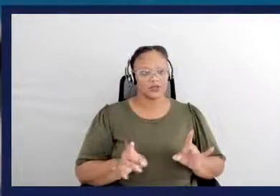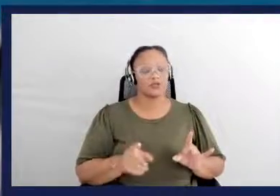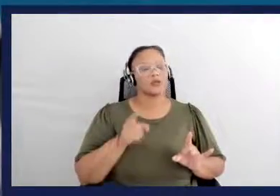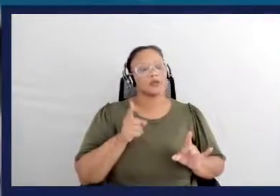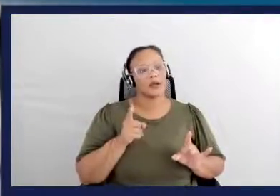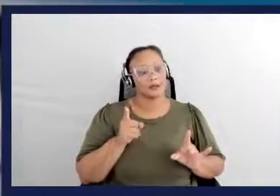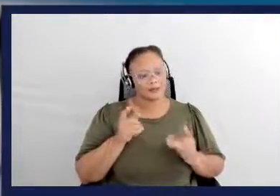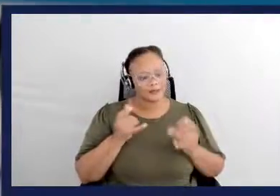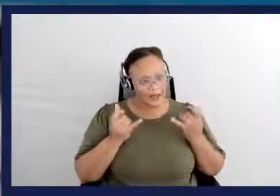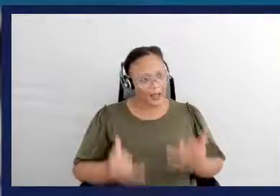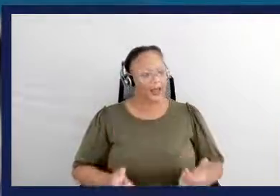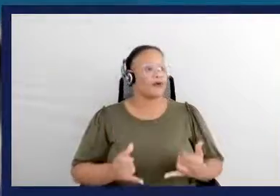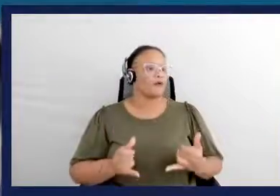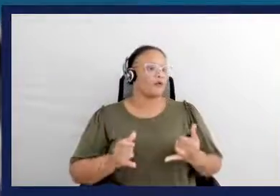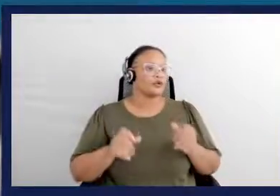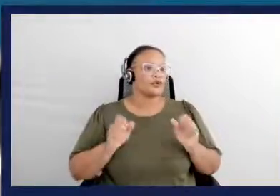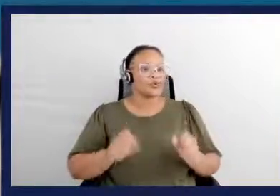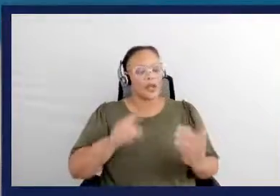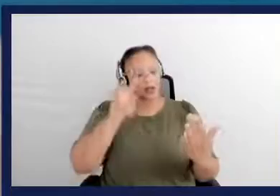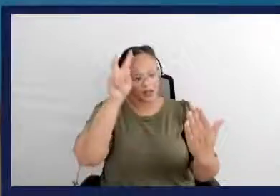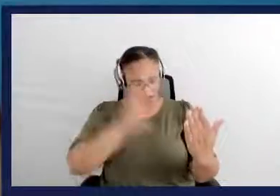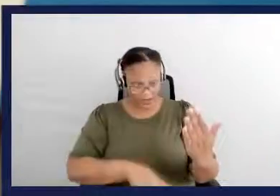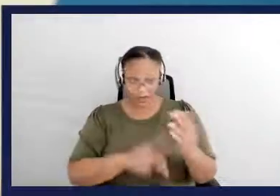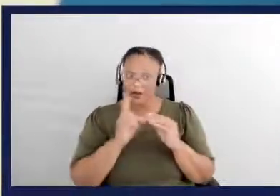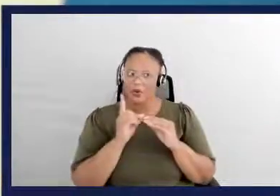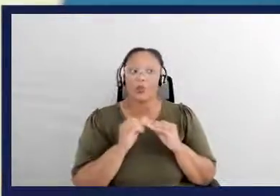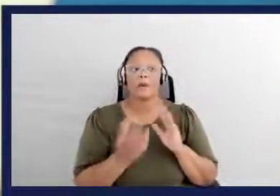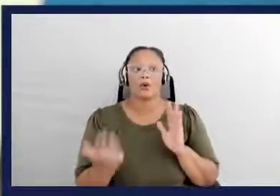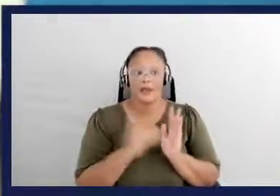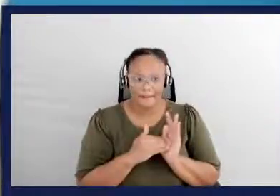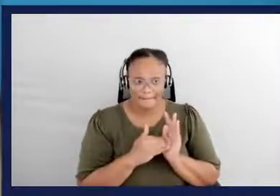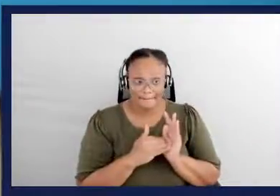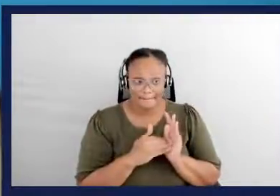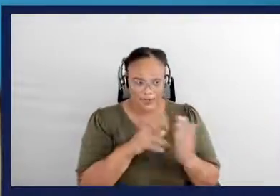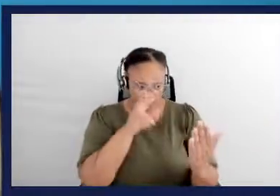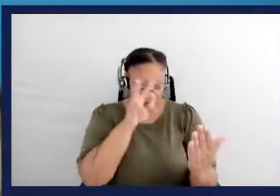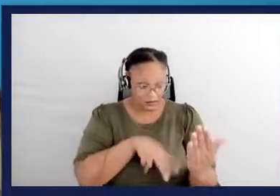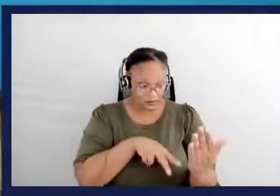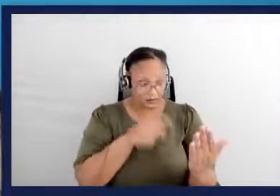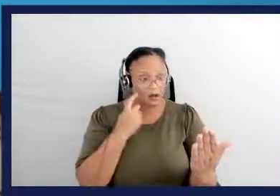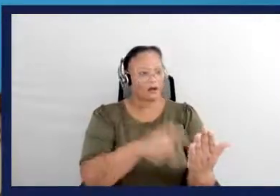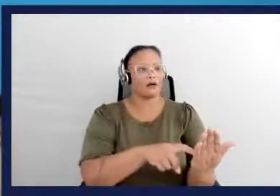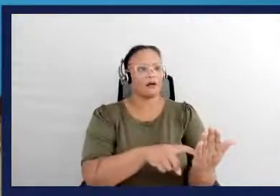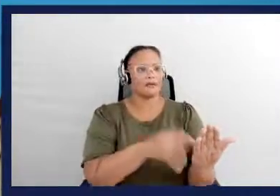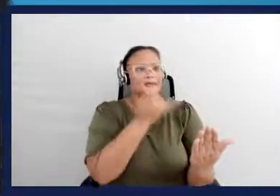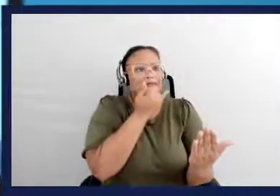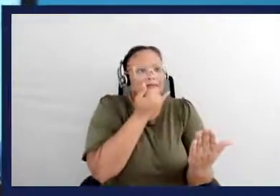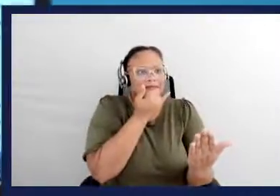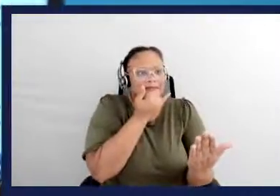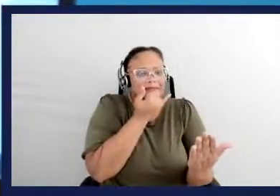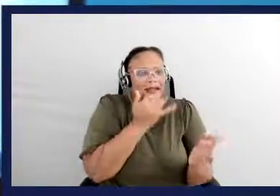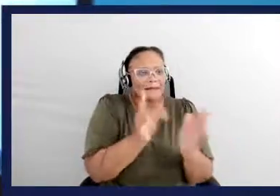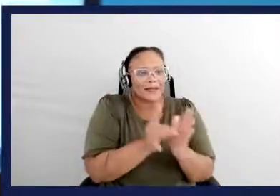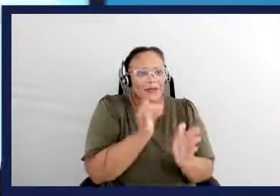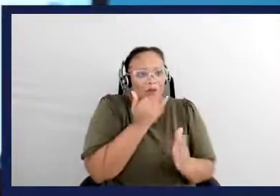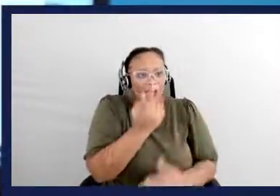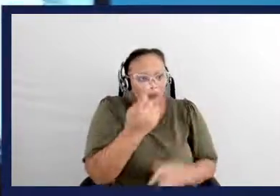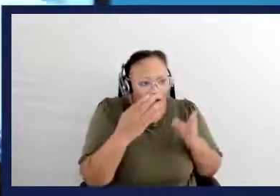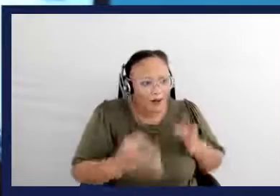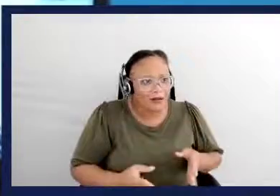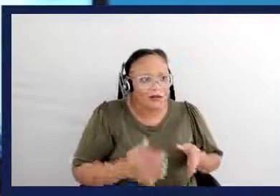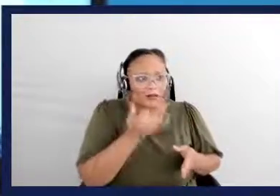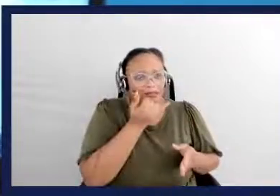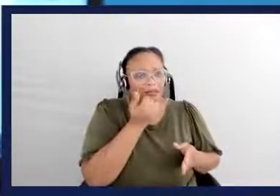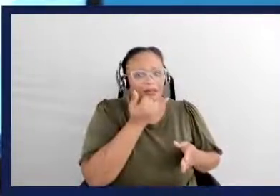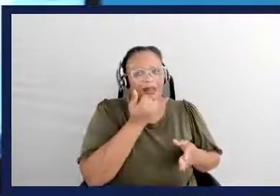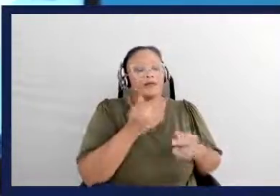to review this one more time. And if they did make a mistake or they inadvertently selected a candidate that they didn't want to vote for, then